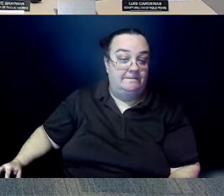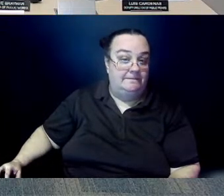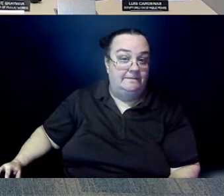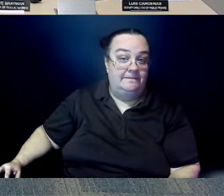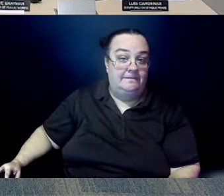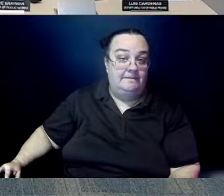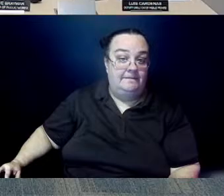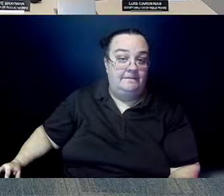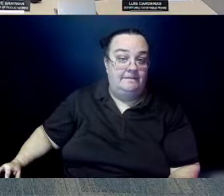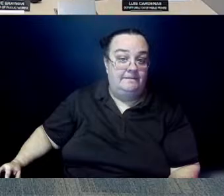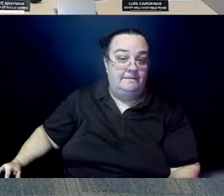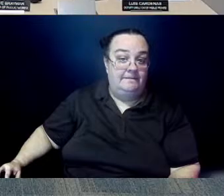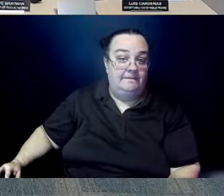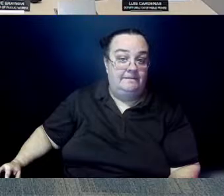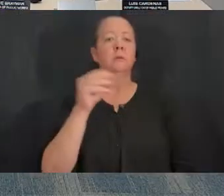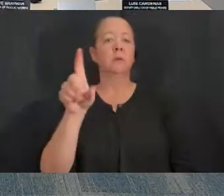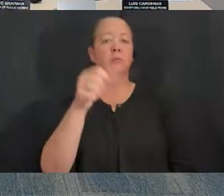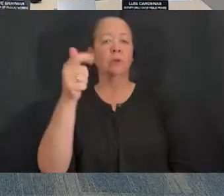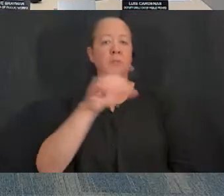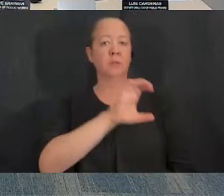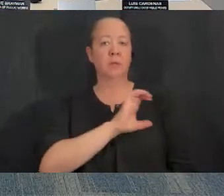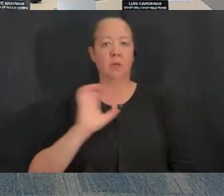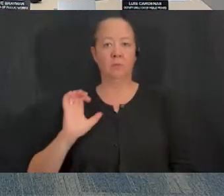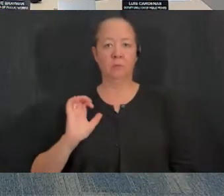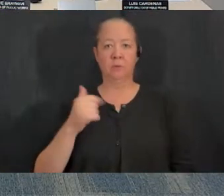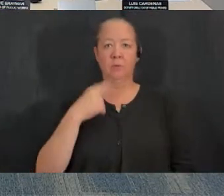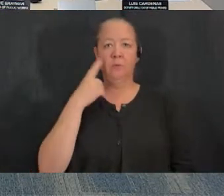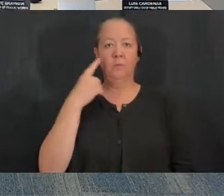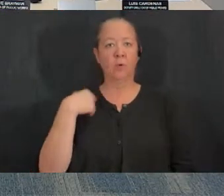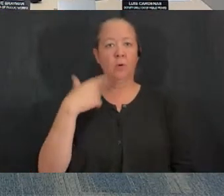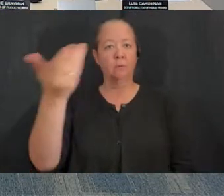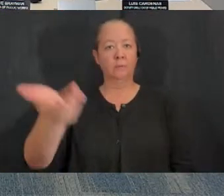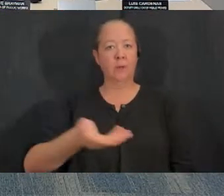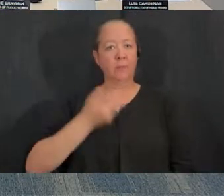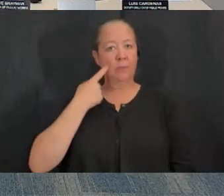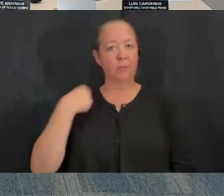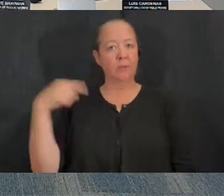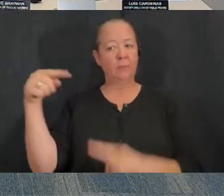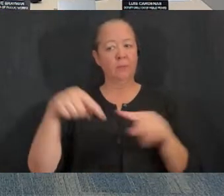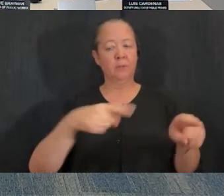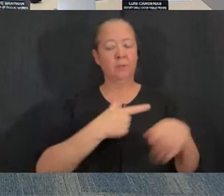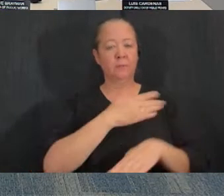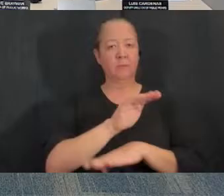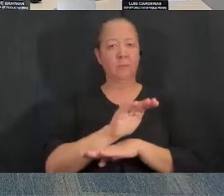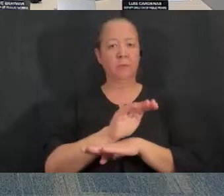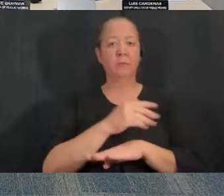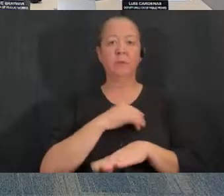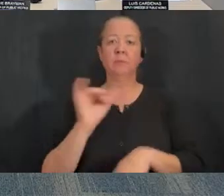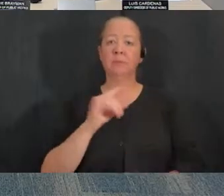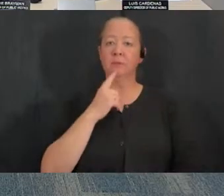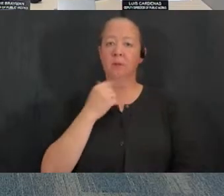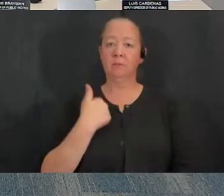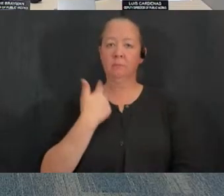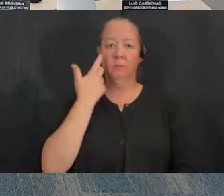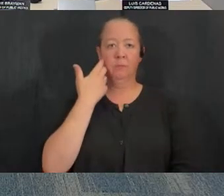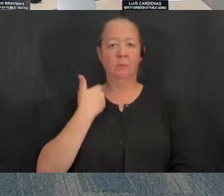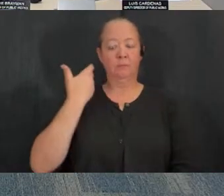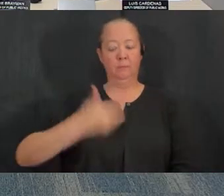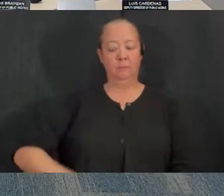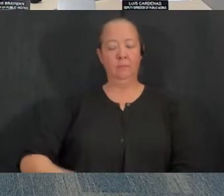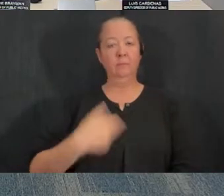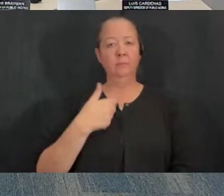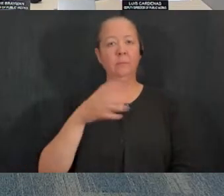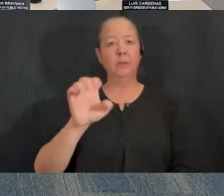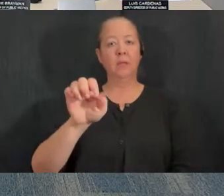for inviting me to be here this evening. As Mr. Galloway said, my name is Elaine Ulrich. I am